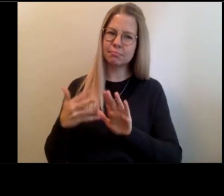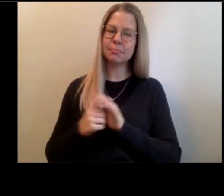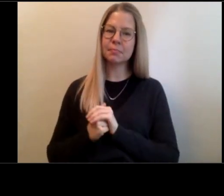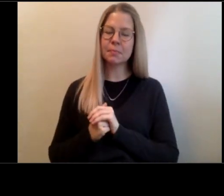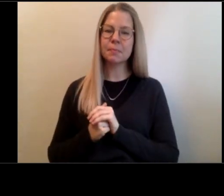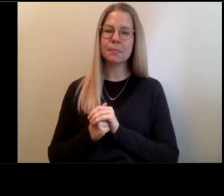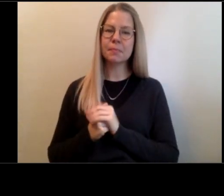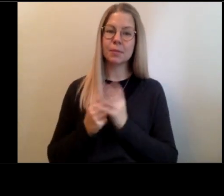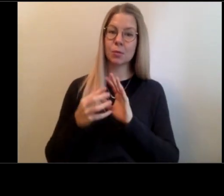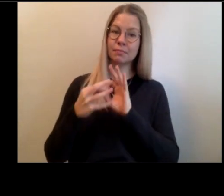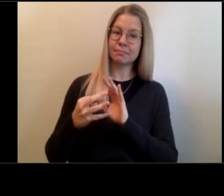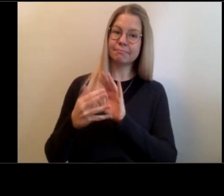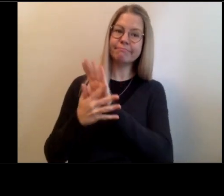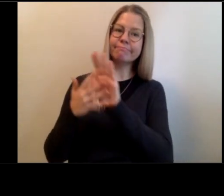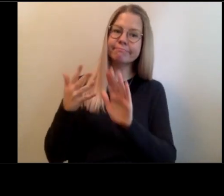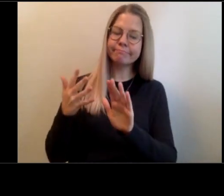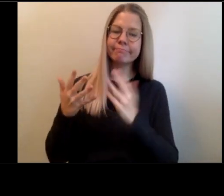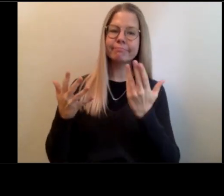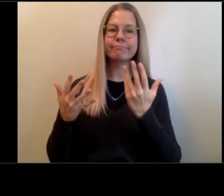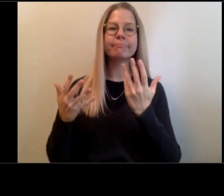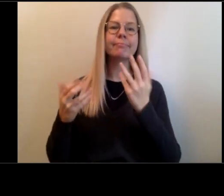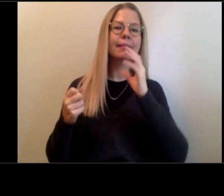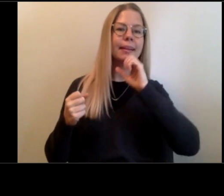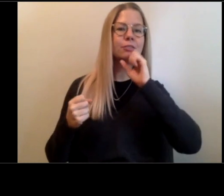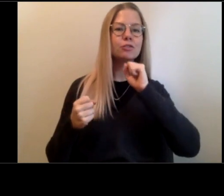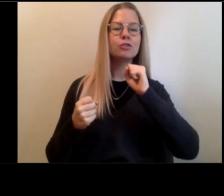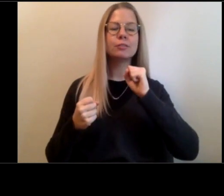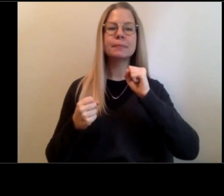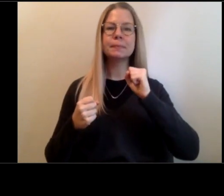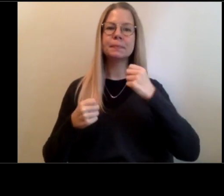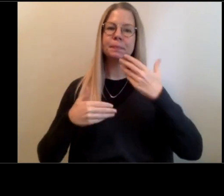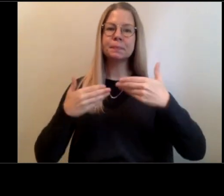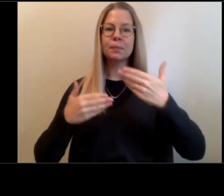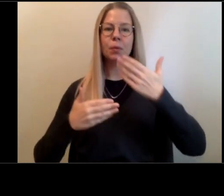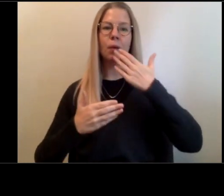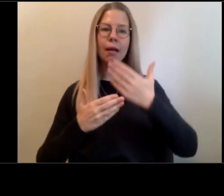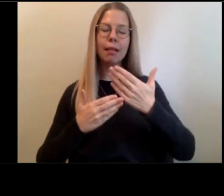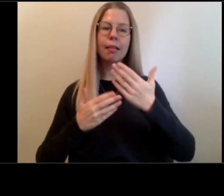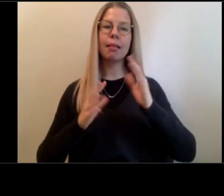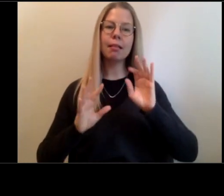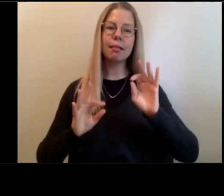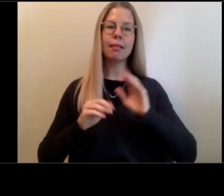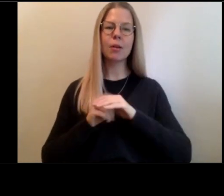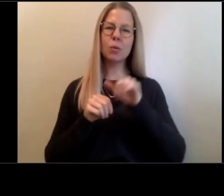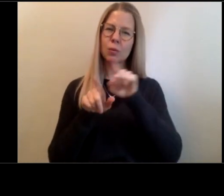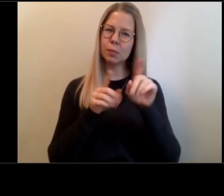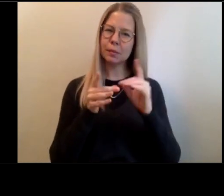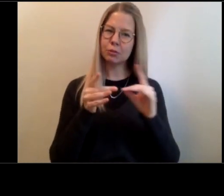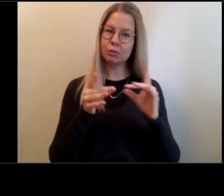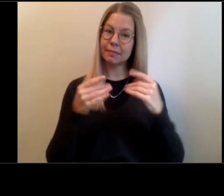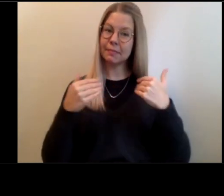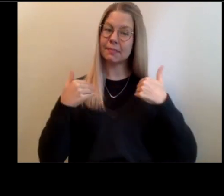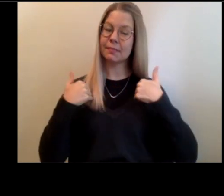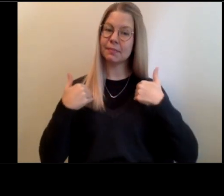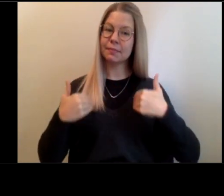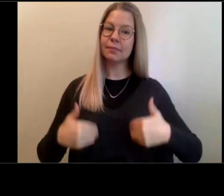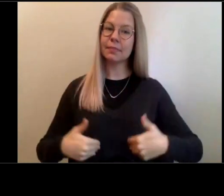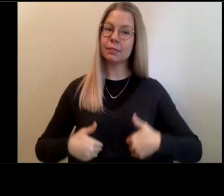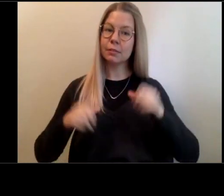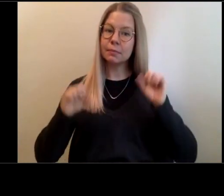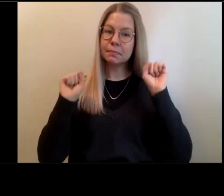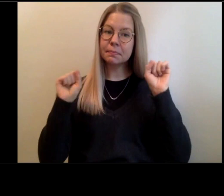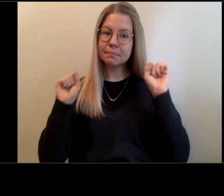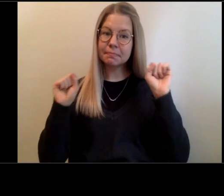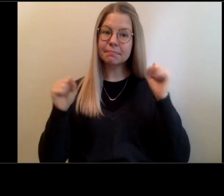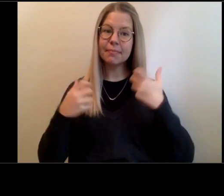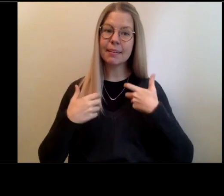sort of like aging well and aging, you did talk about physical fitness as well. My